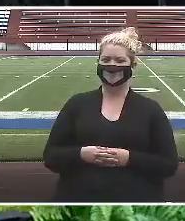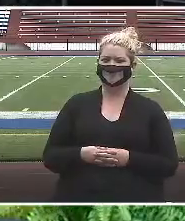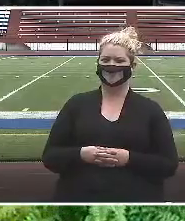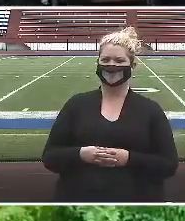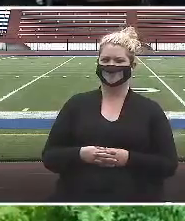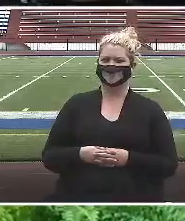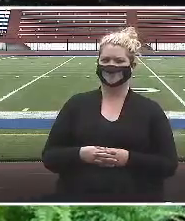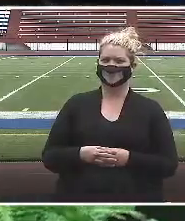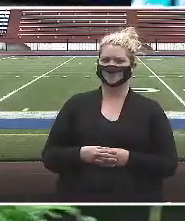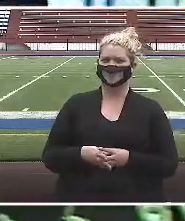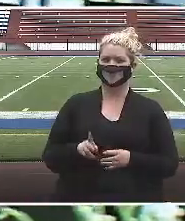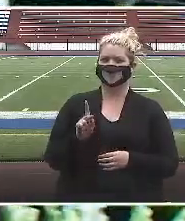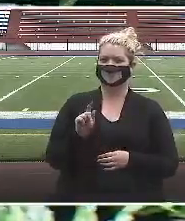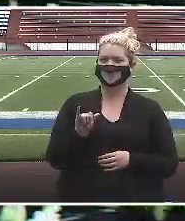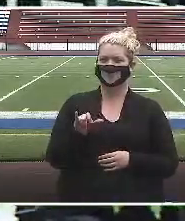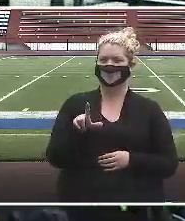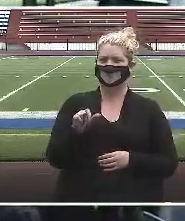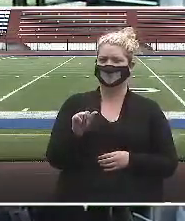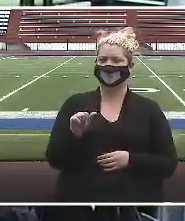Kayla Langzy.